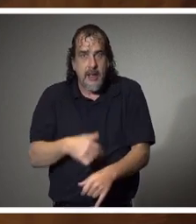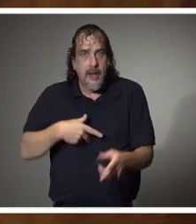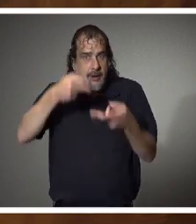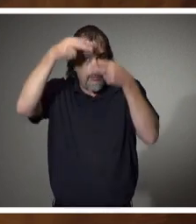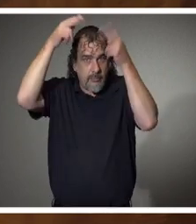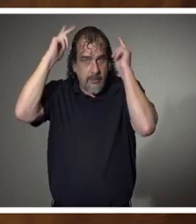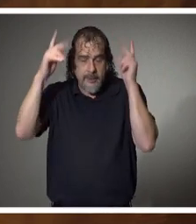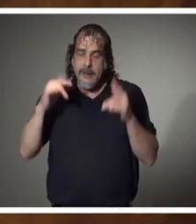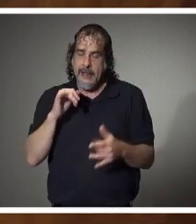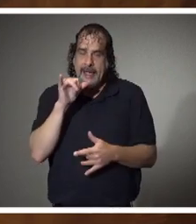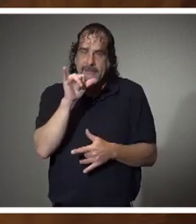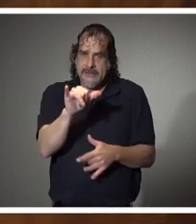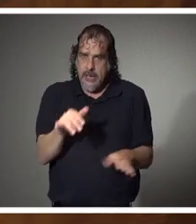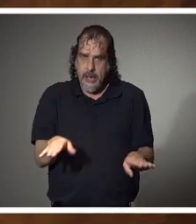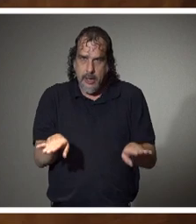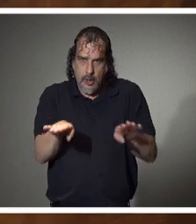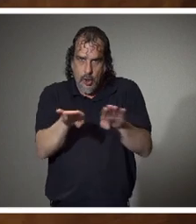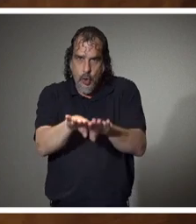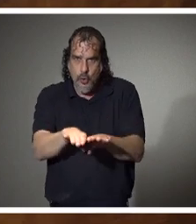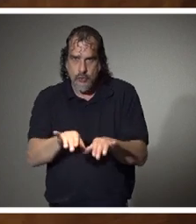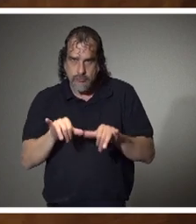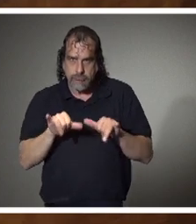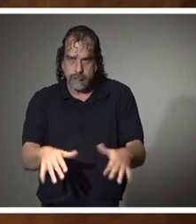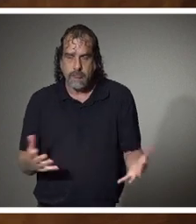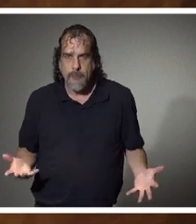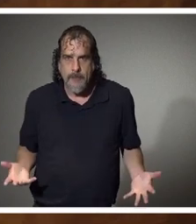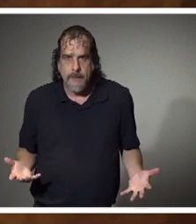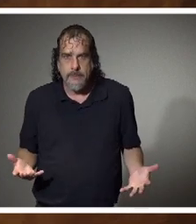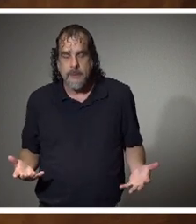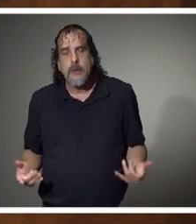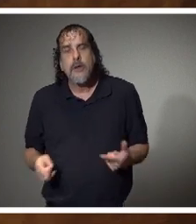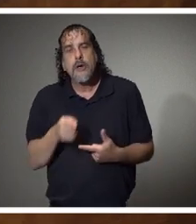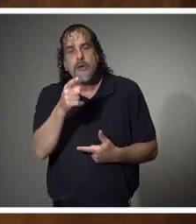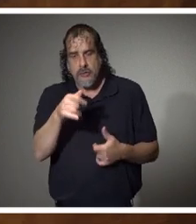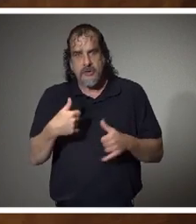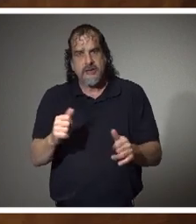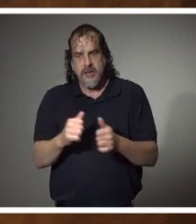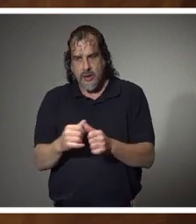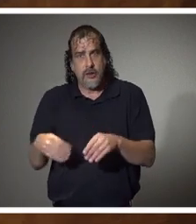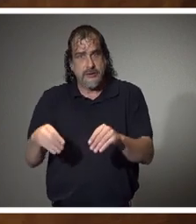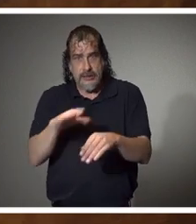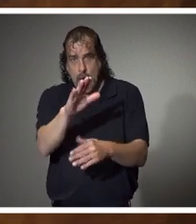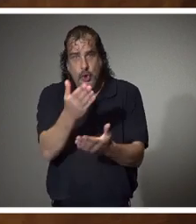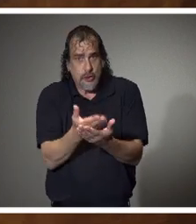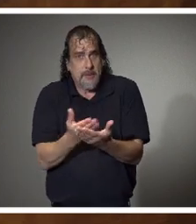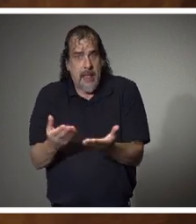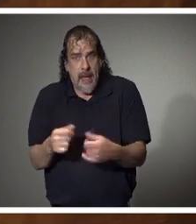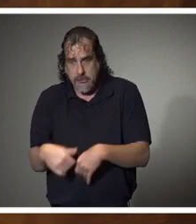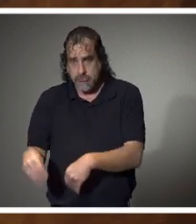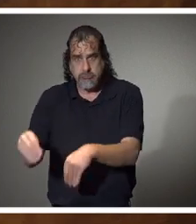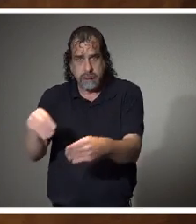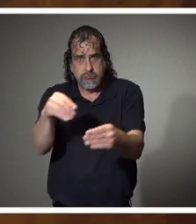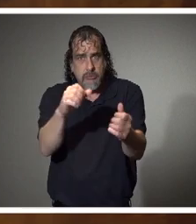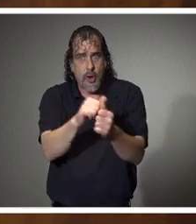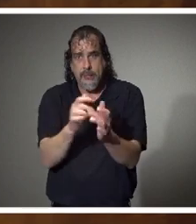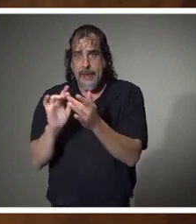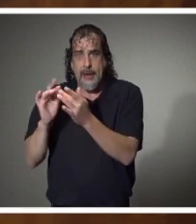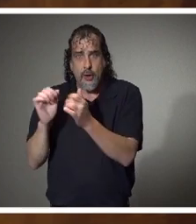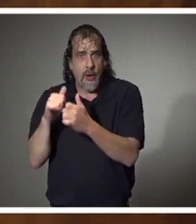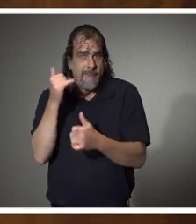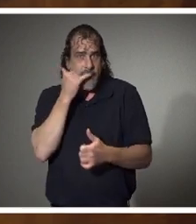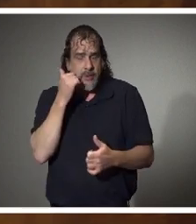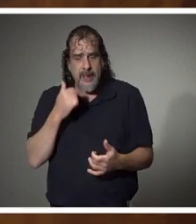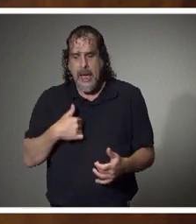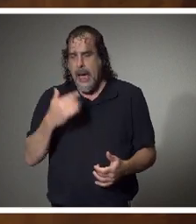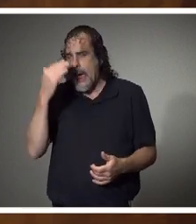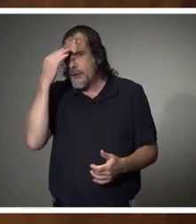will remain closed to the public. You can still sell excess supplies by phone or the internet. I know that's